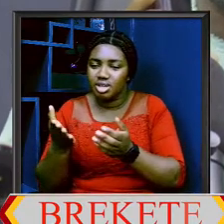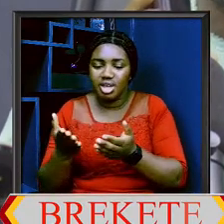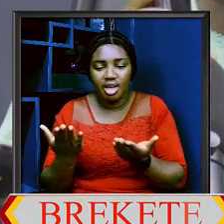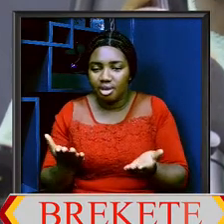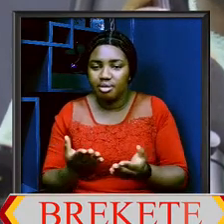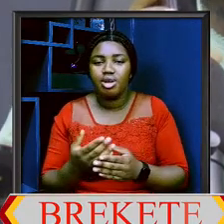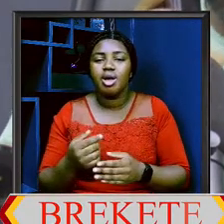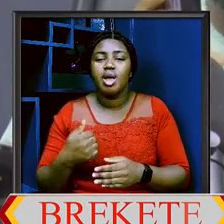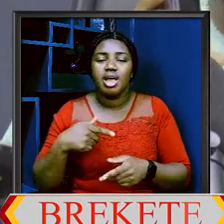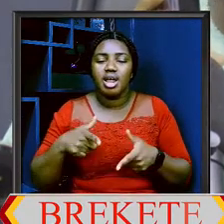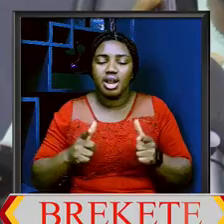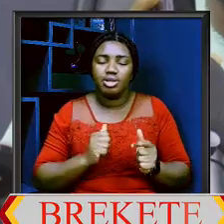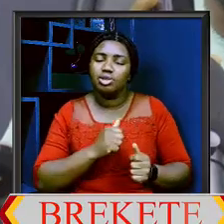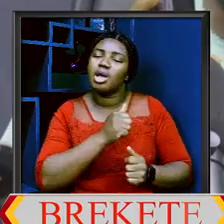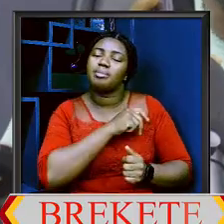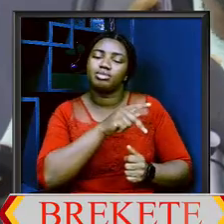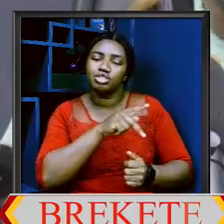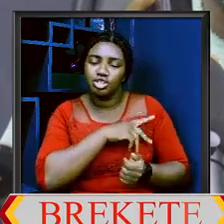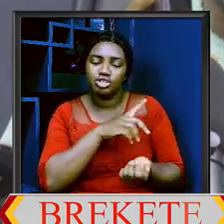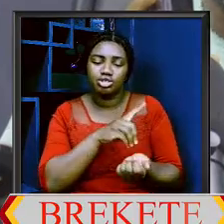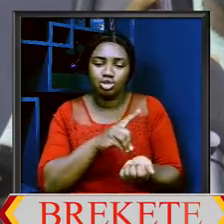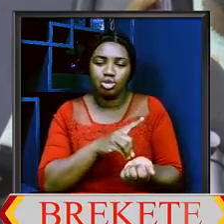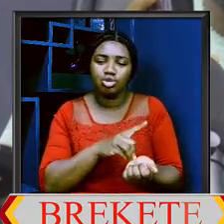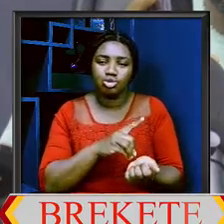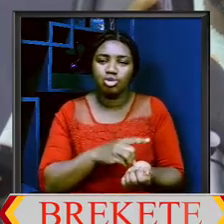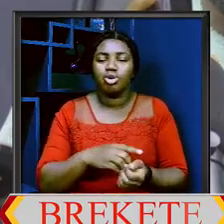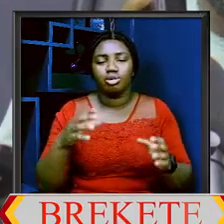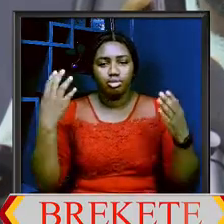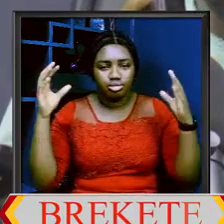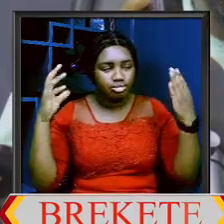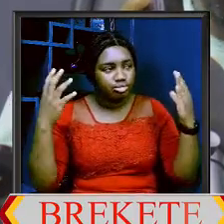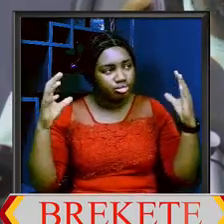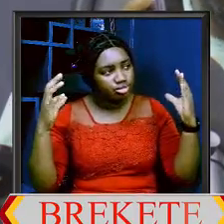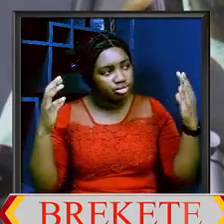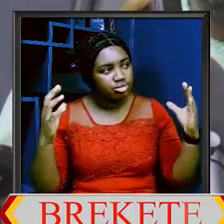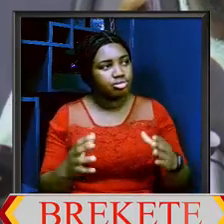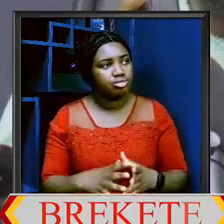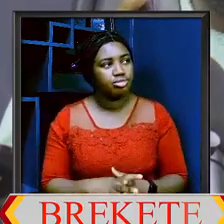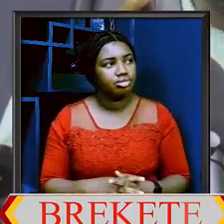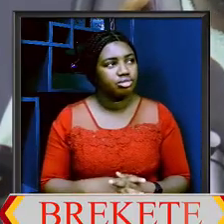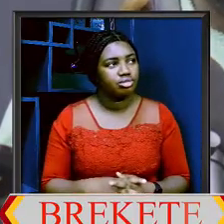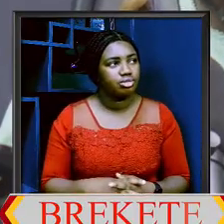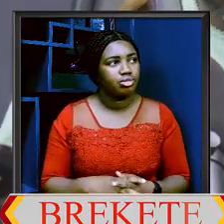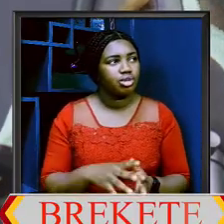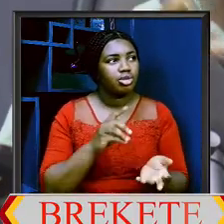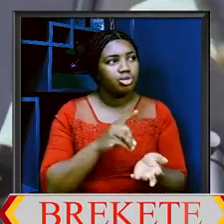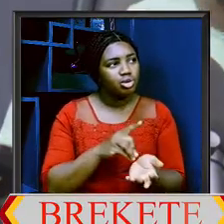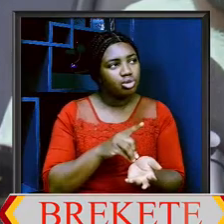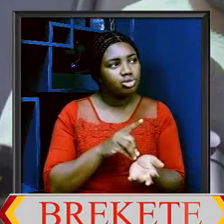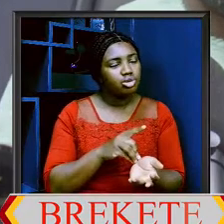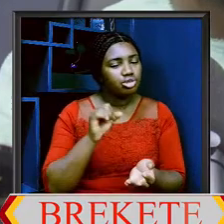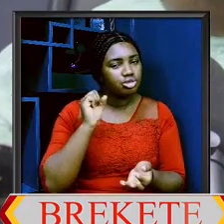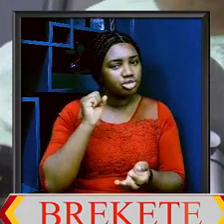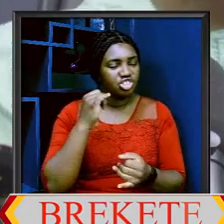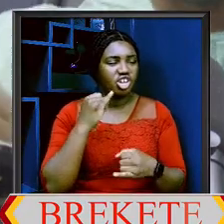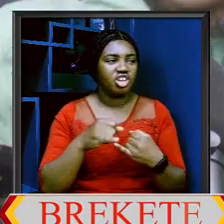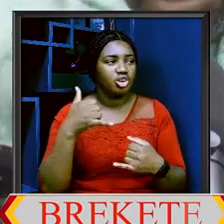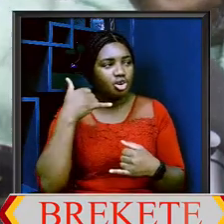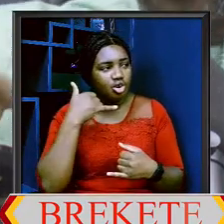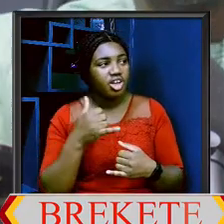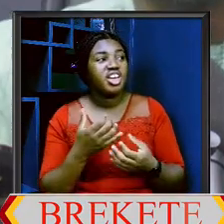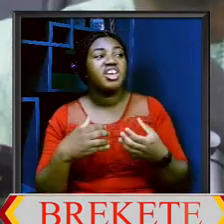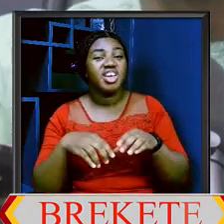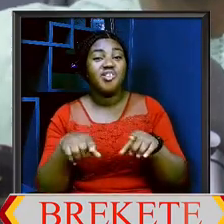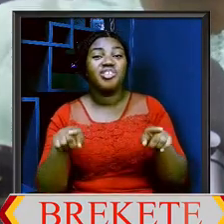problem make we appreciate Dr J Dr she don't end the call